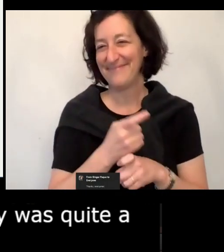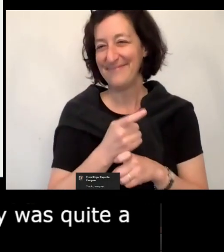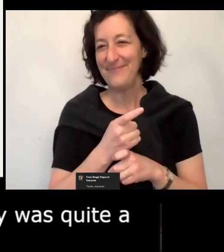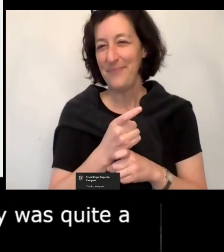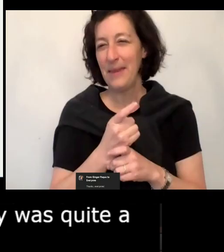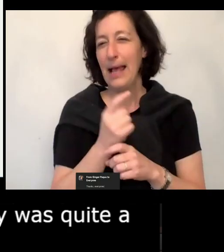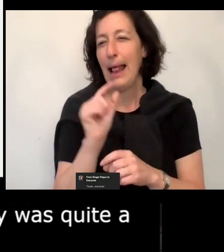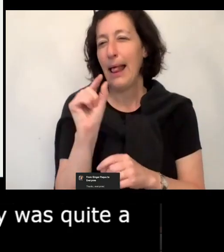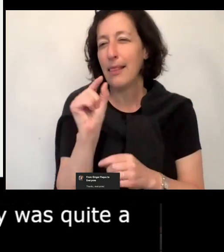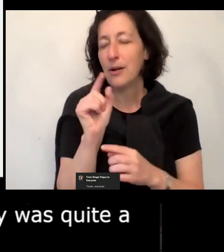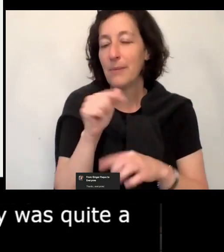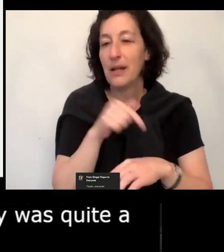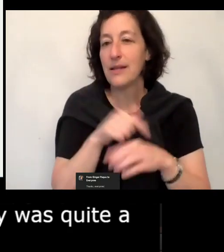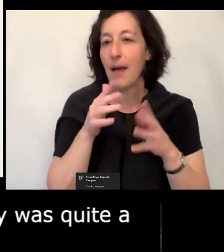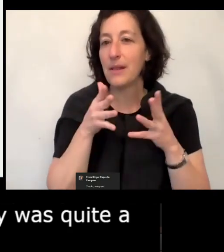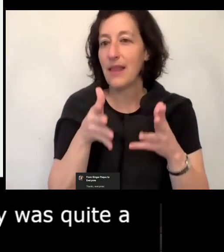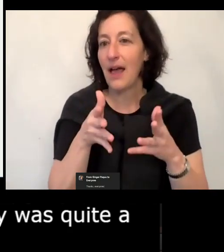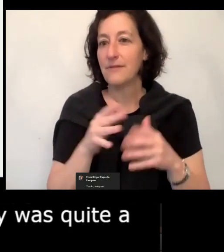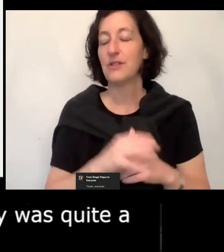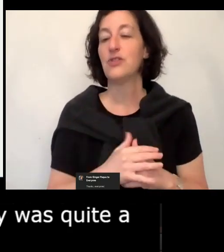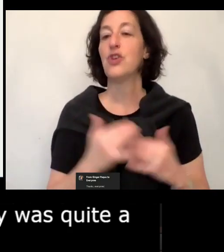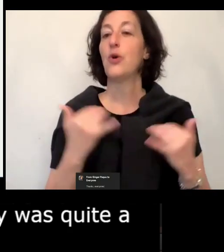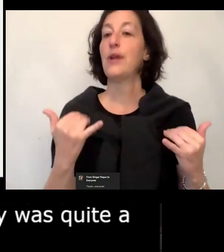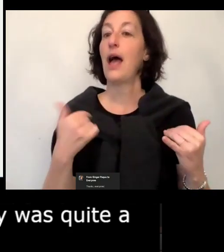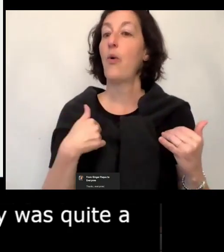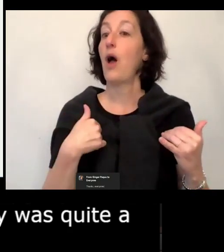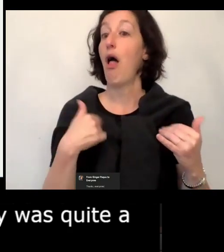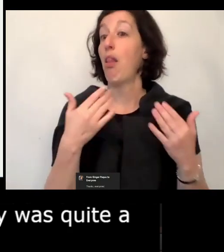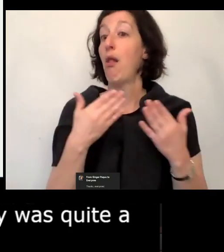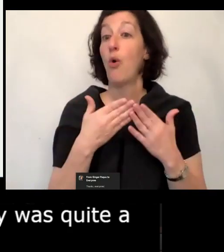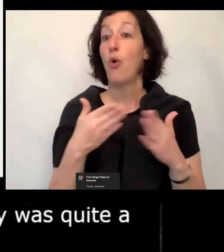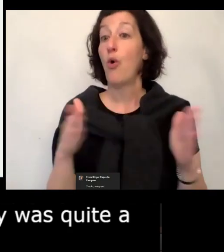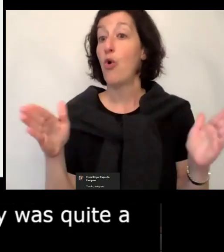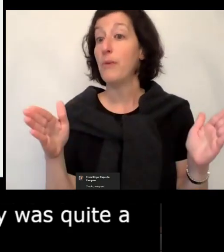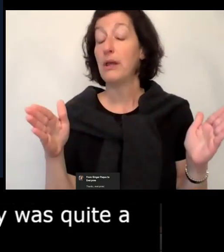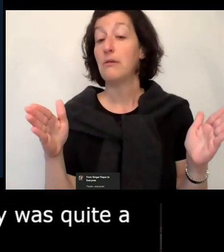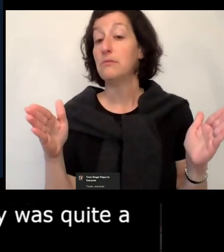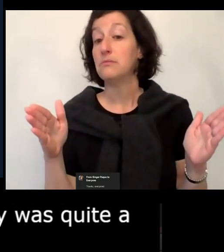will leave things open for